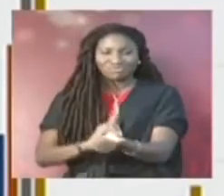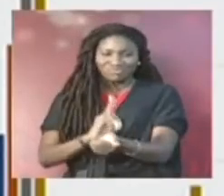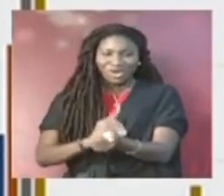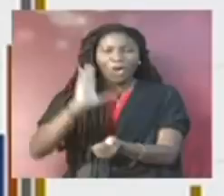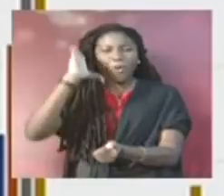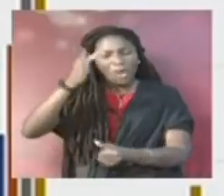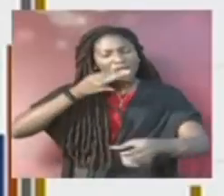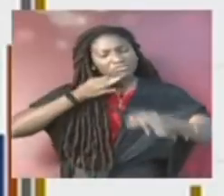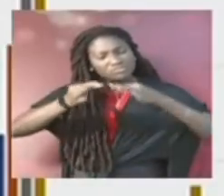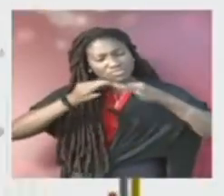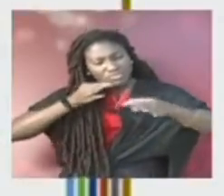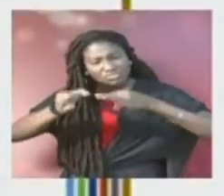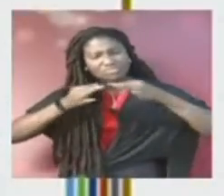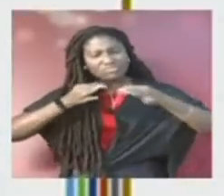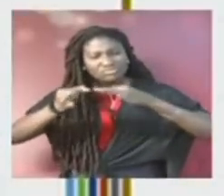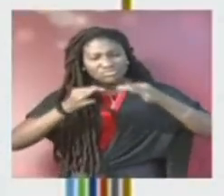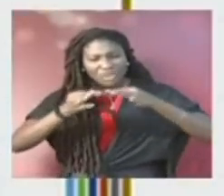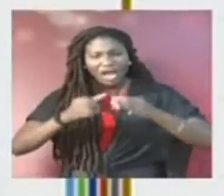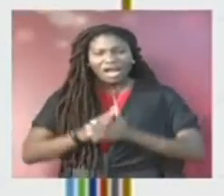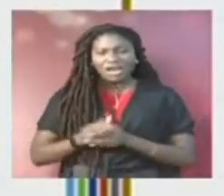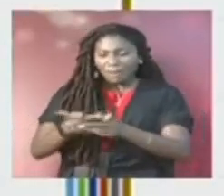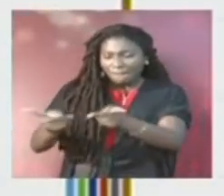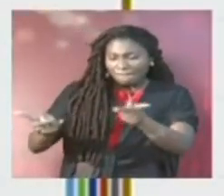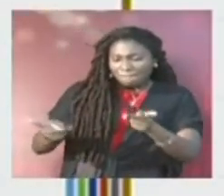detail into that parallel health system.